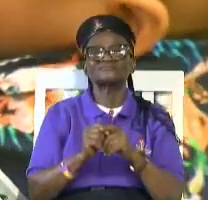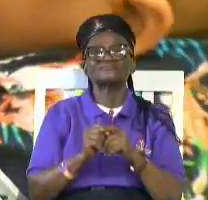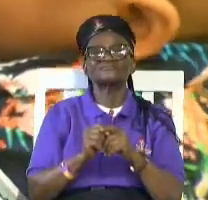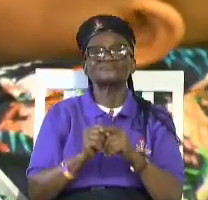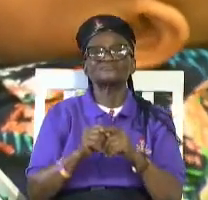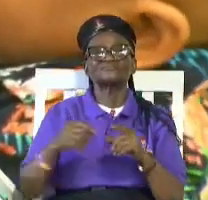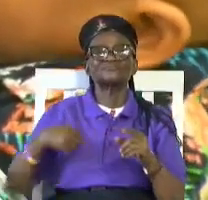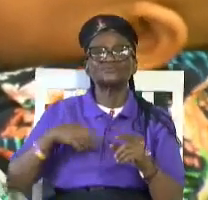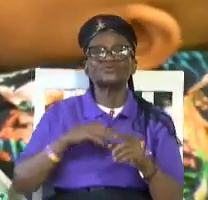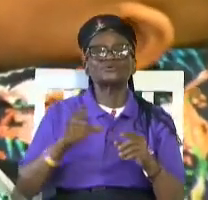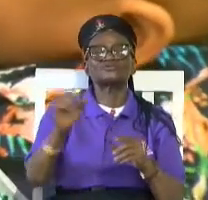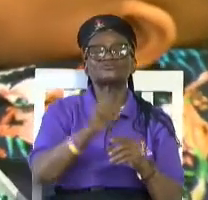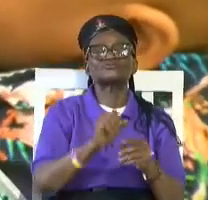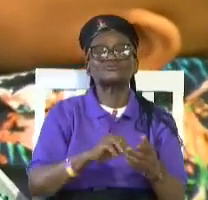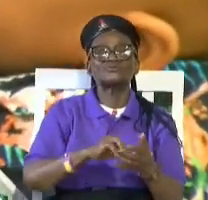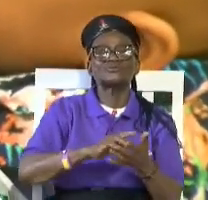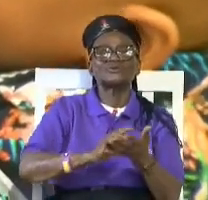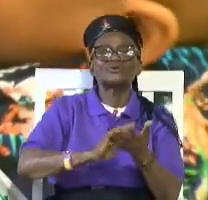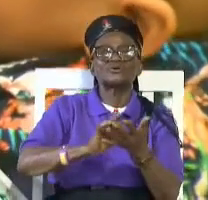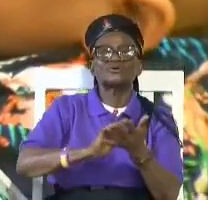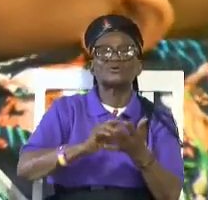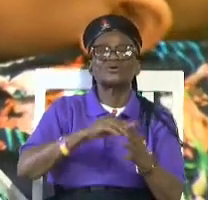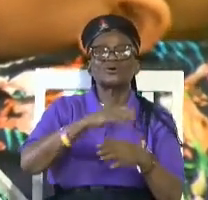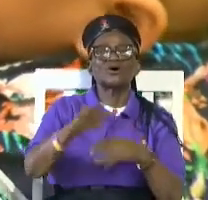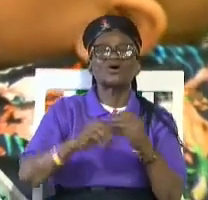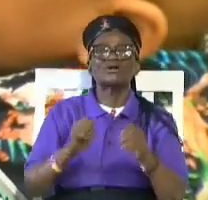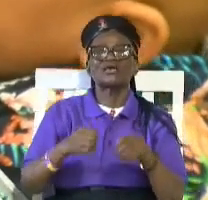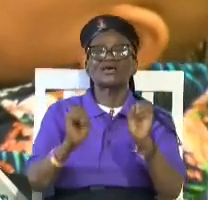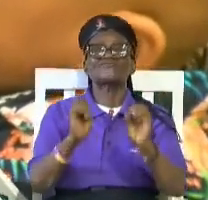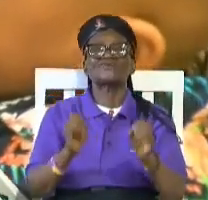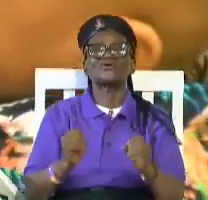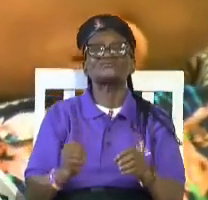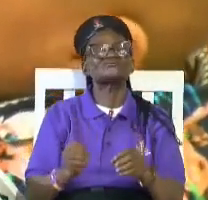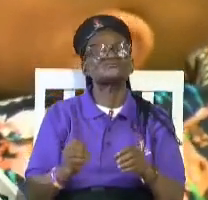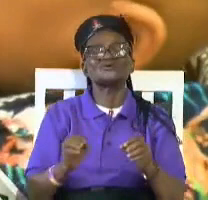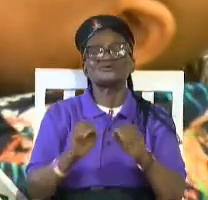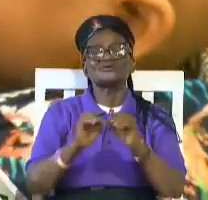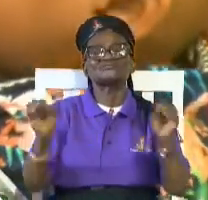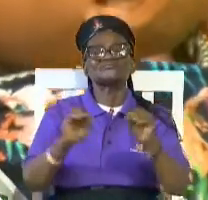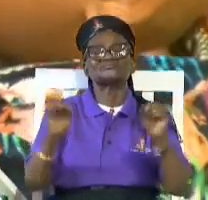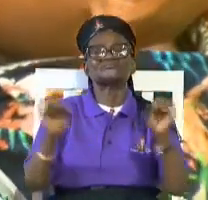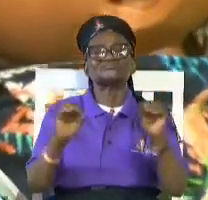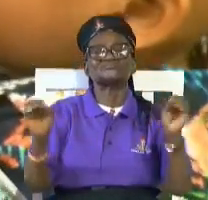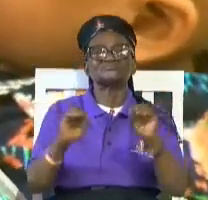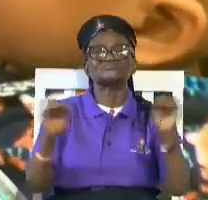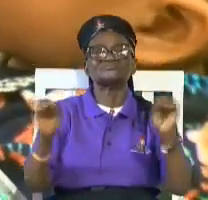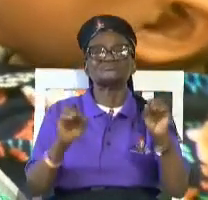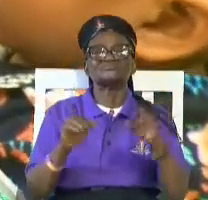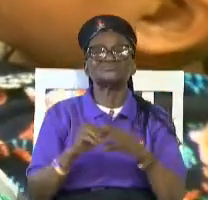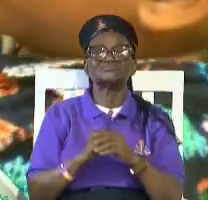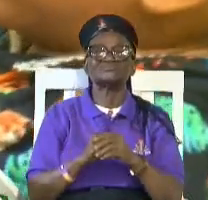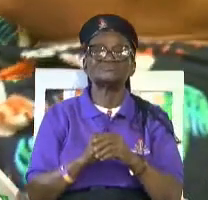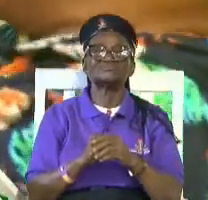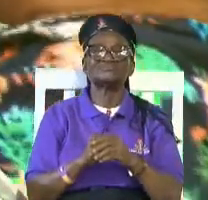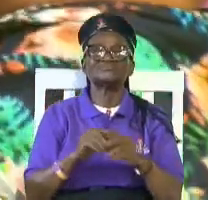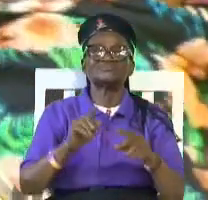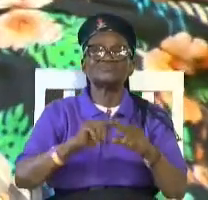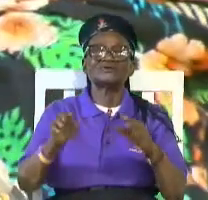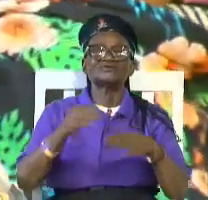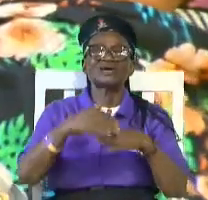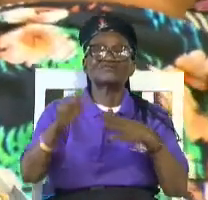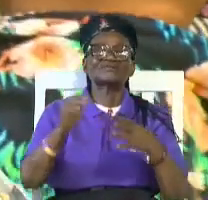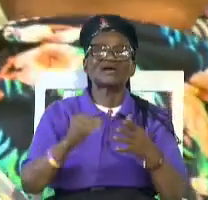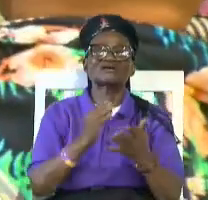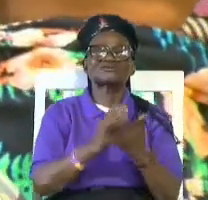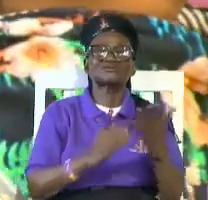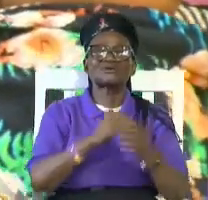we took medications, all efforts were to no avail. But after some